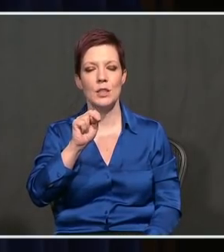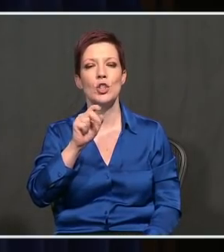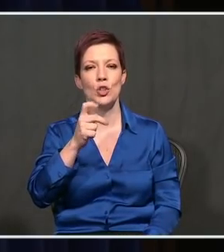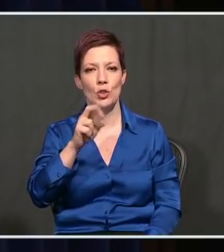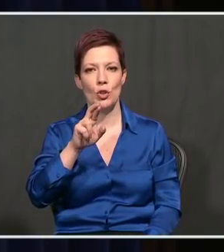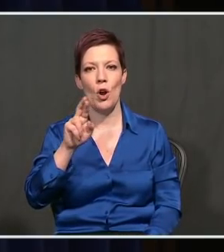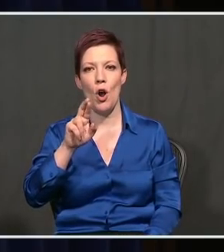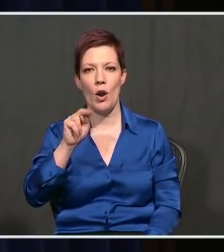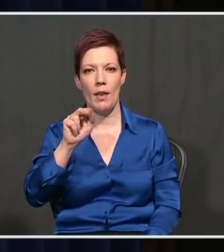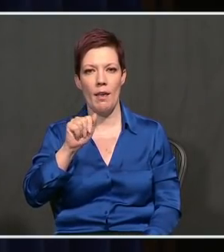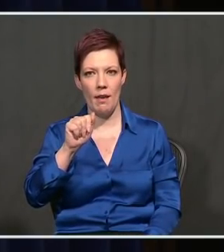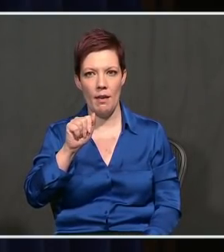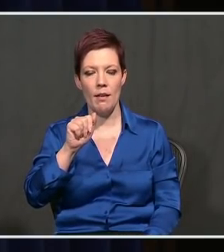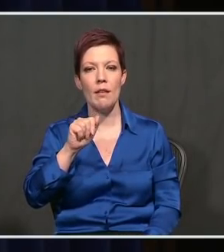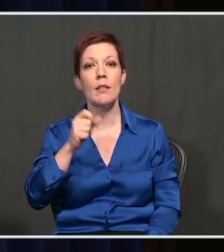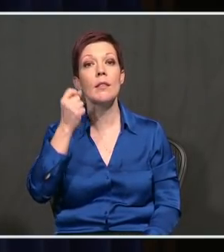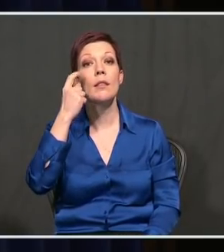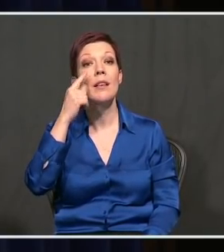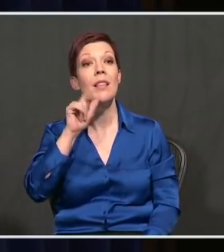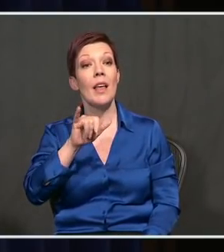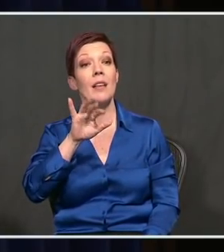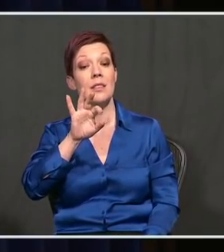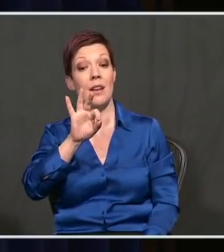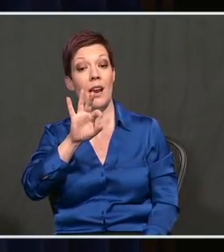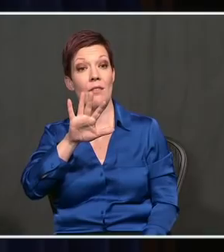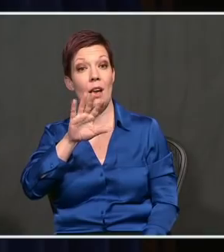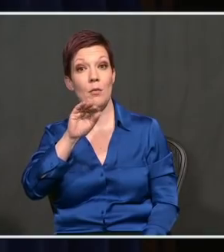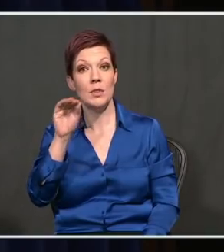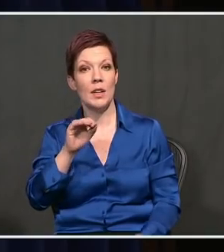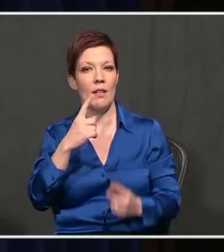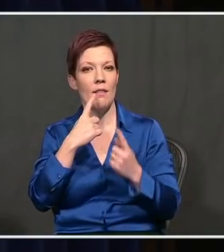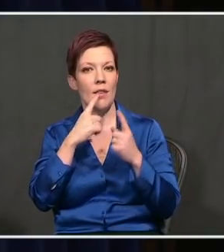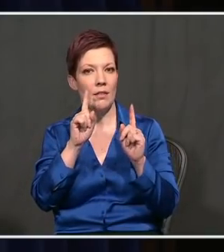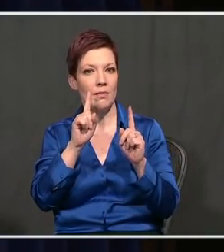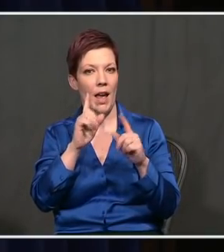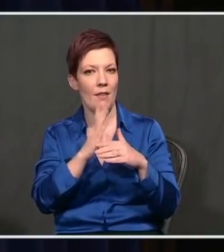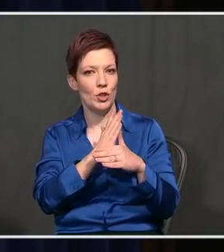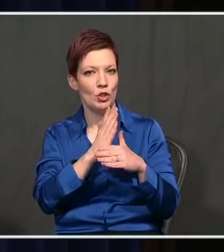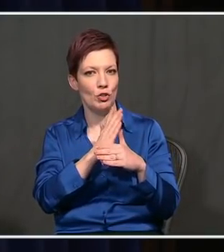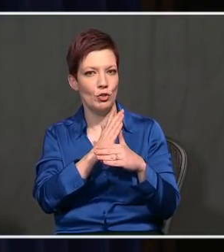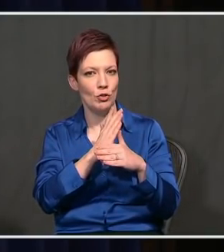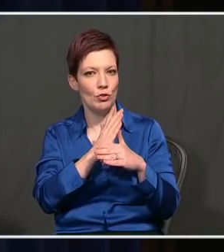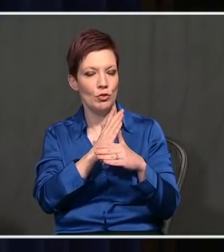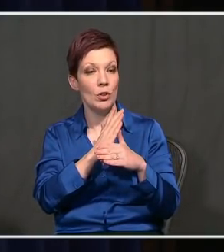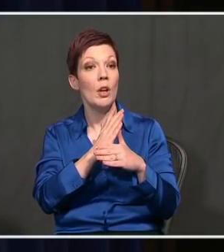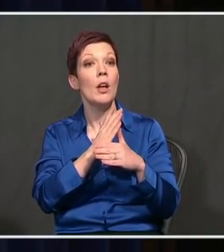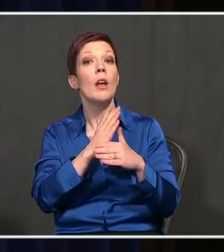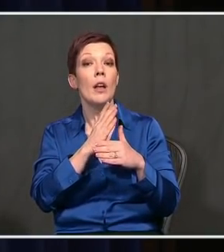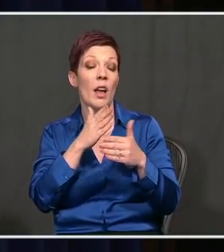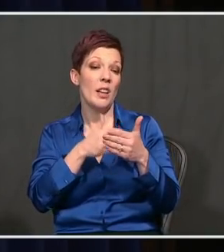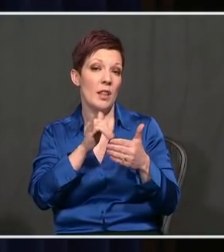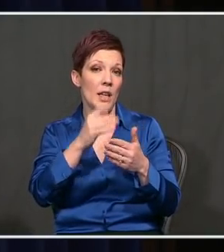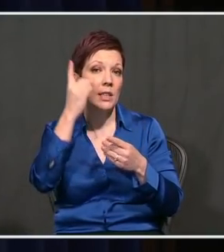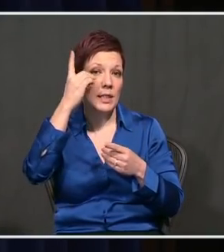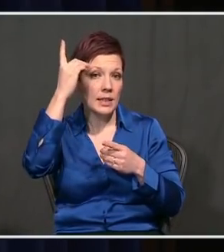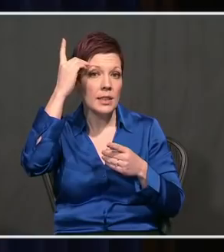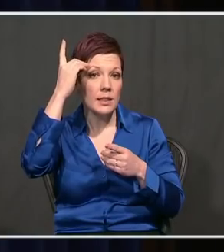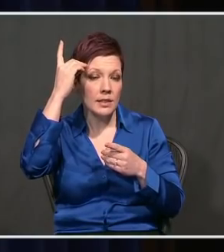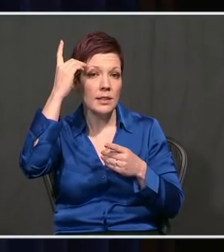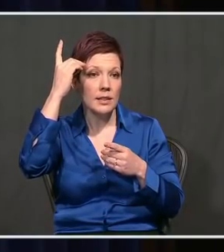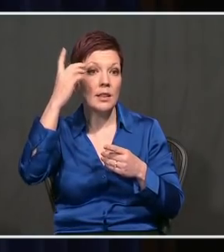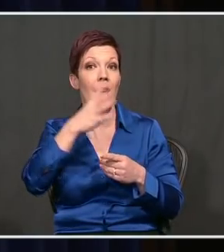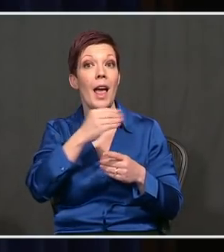efficacy, 95 efficacy on average against disease. Importantly, they